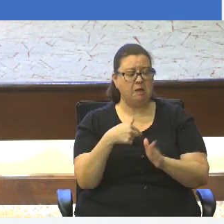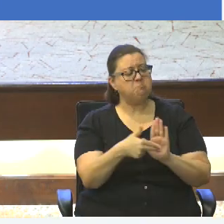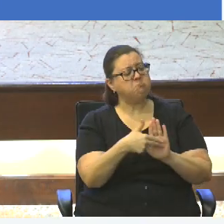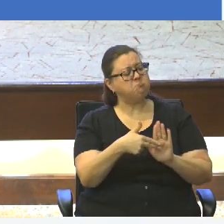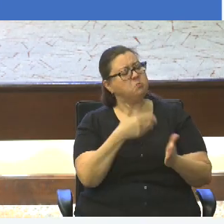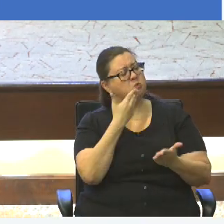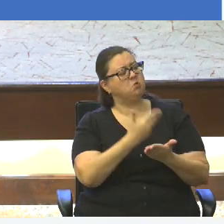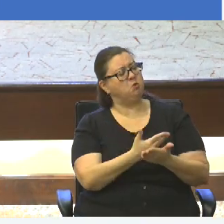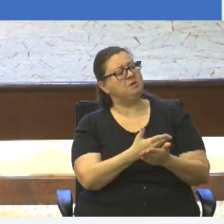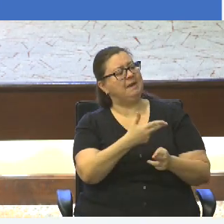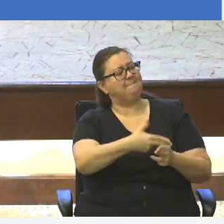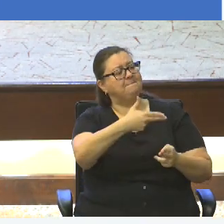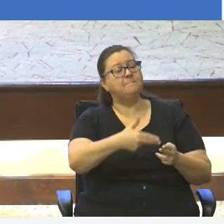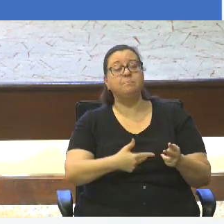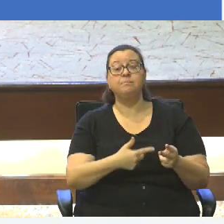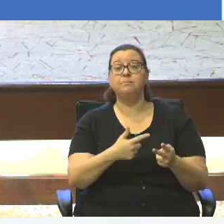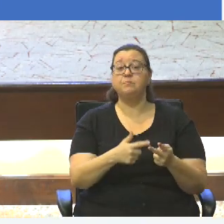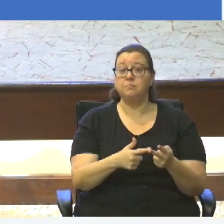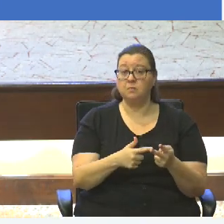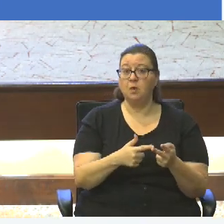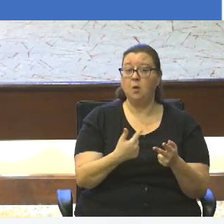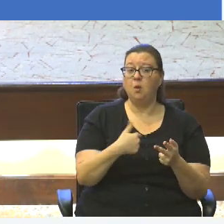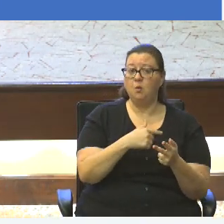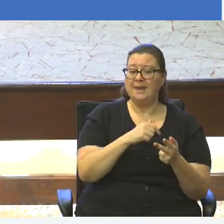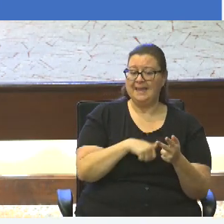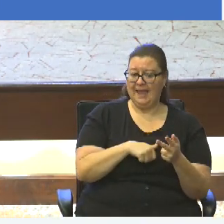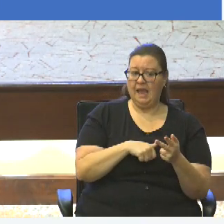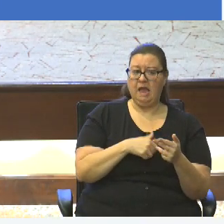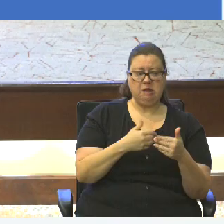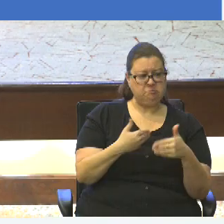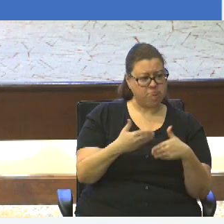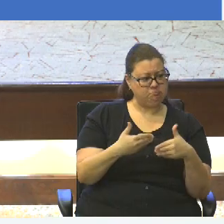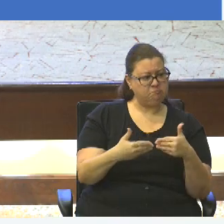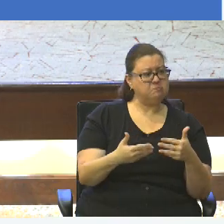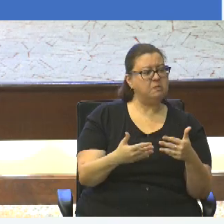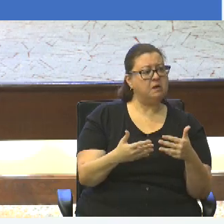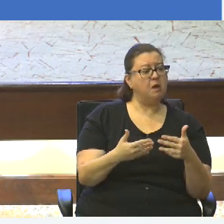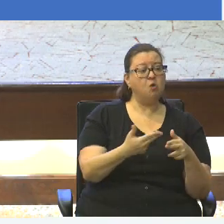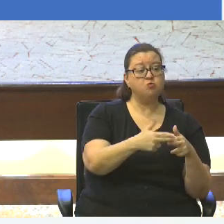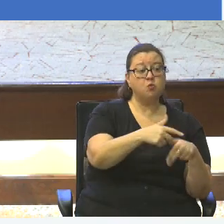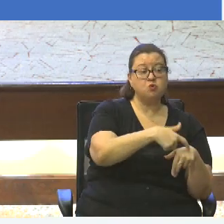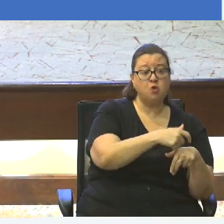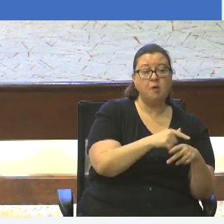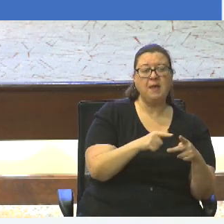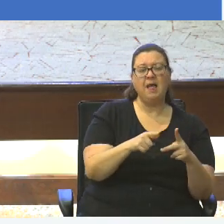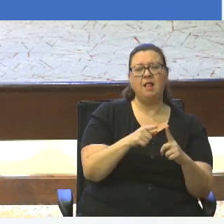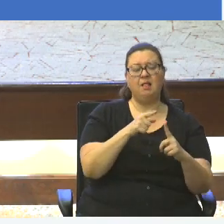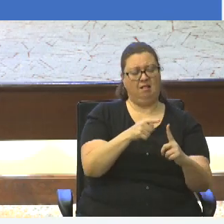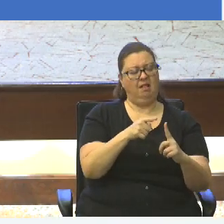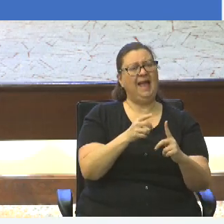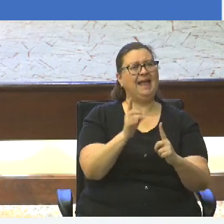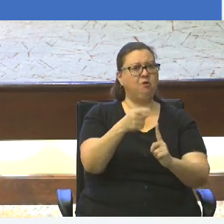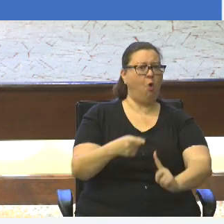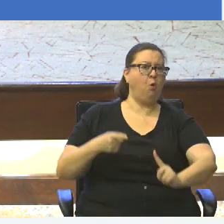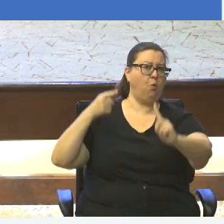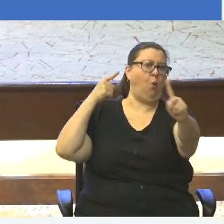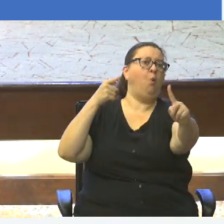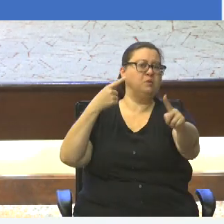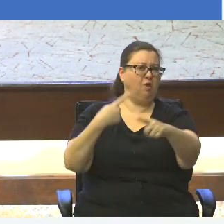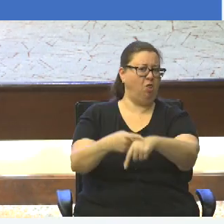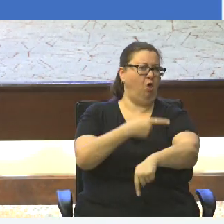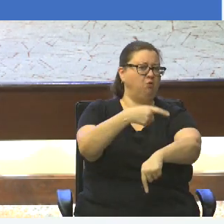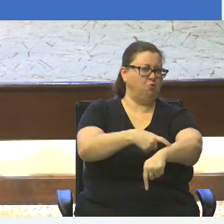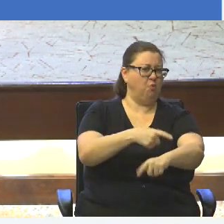a subsidy, the airport is very capable of overcoming that, provided that both short-term and long-term strategies to achieve that are